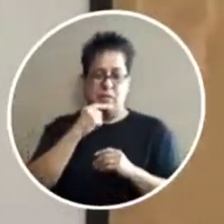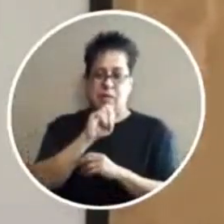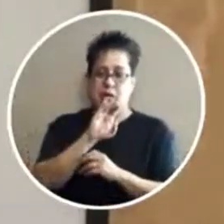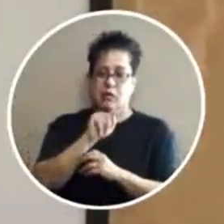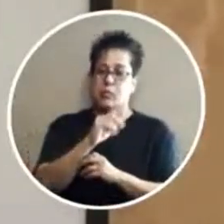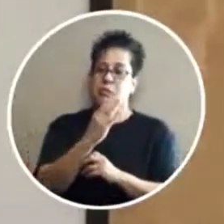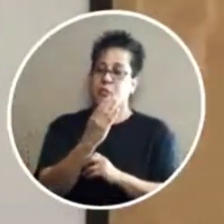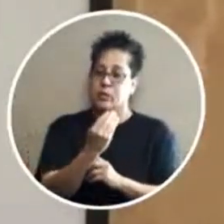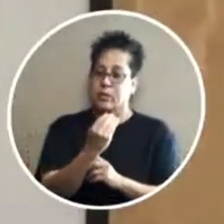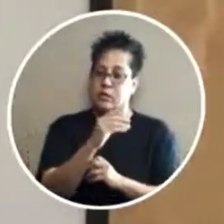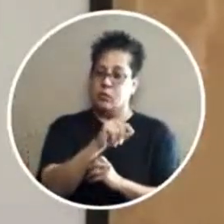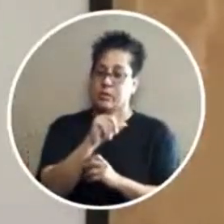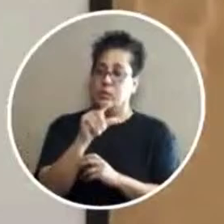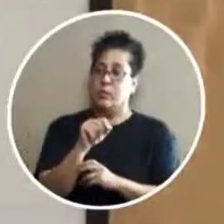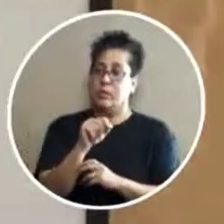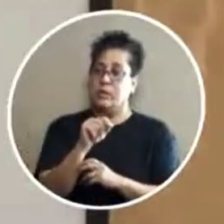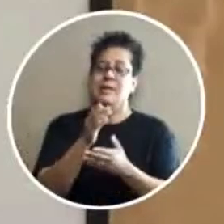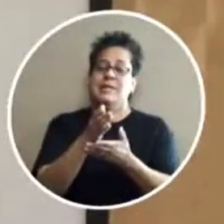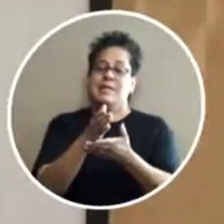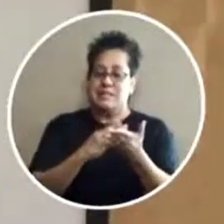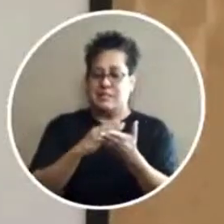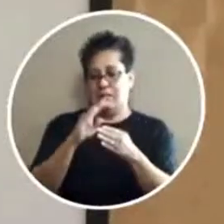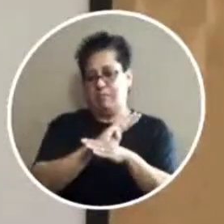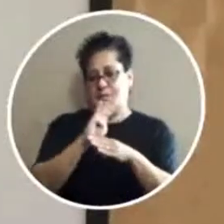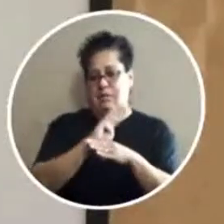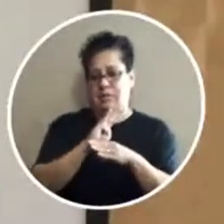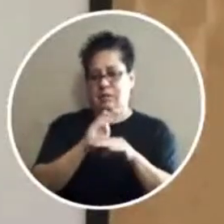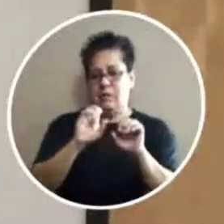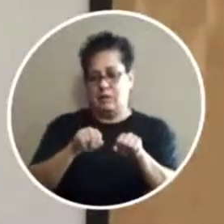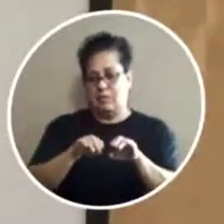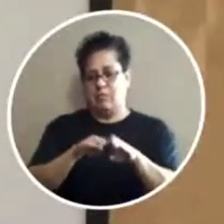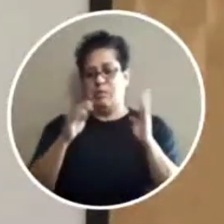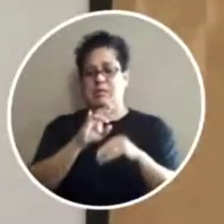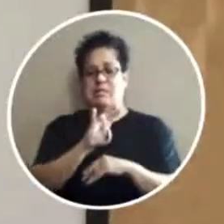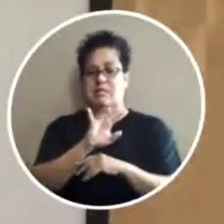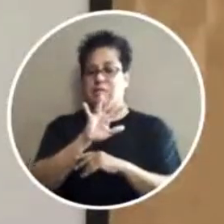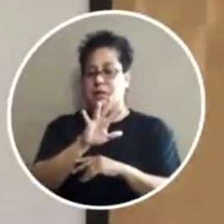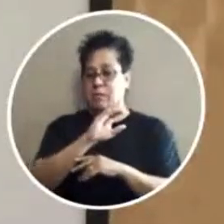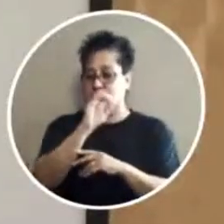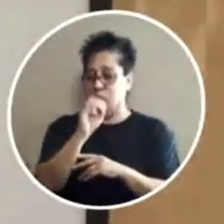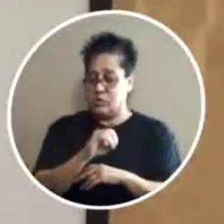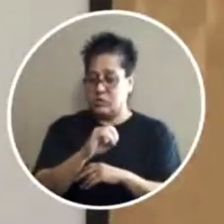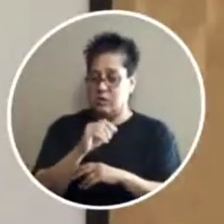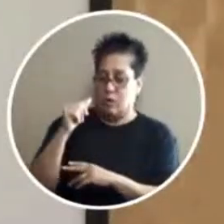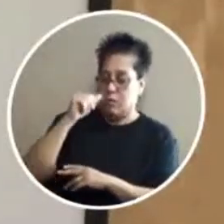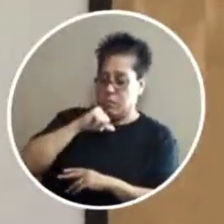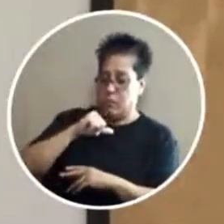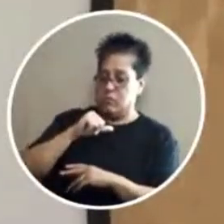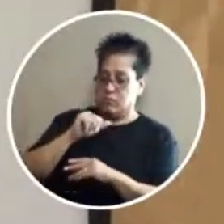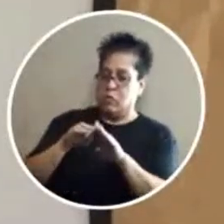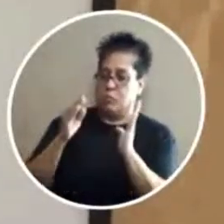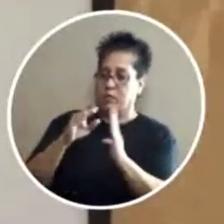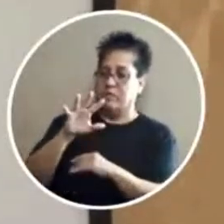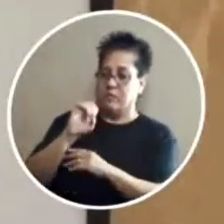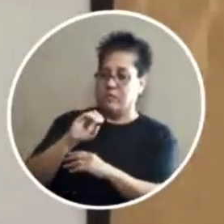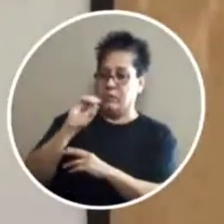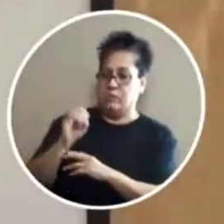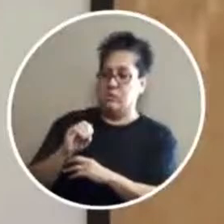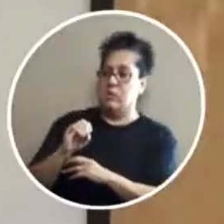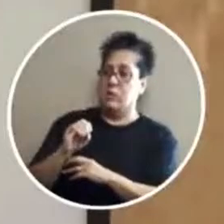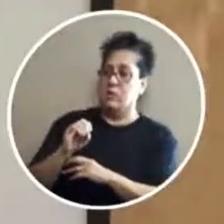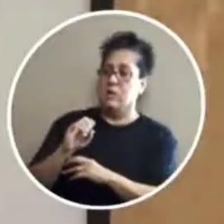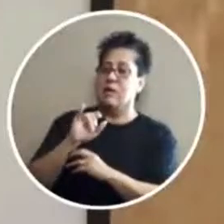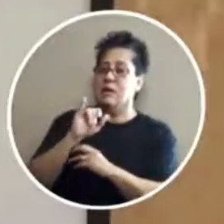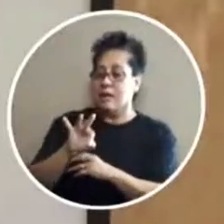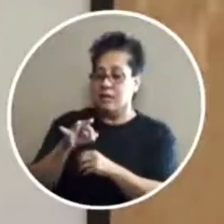October 14, 2020, some businesses may open to 75% capacity and bars may reopen at 50% capacity